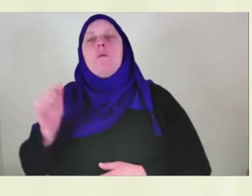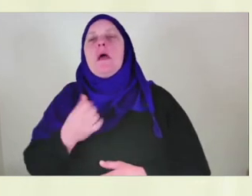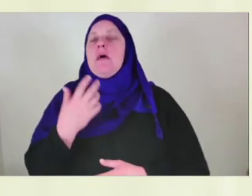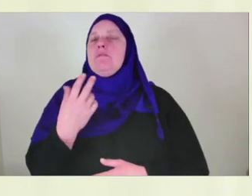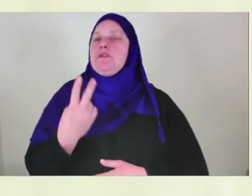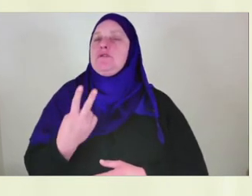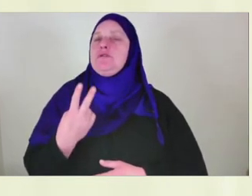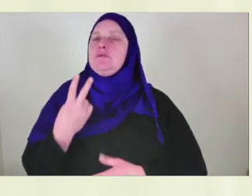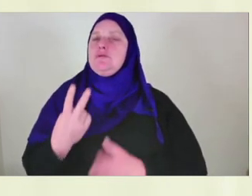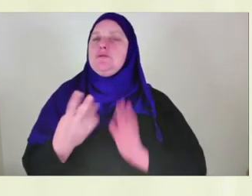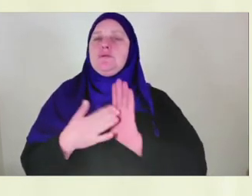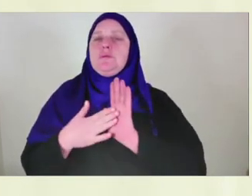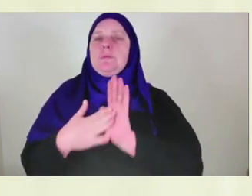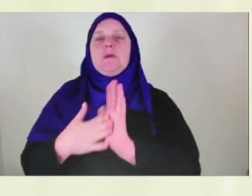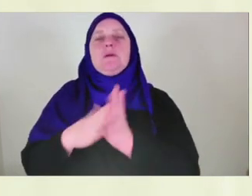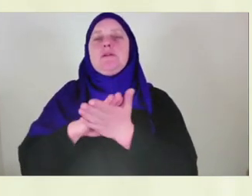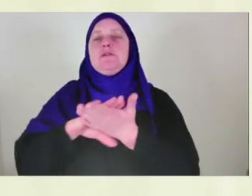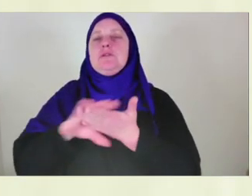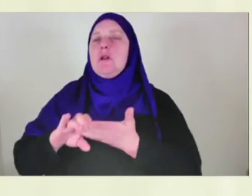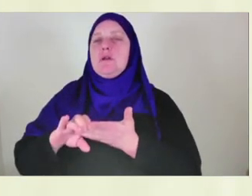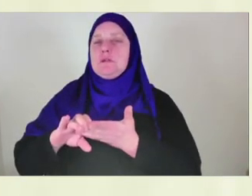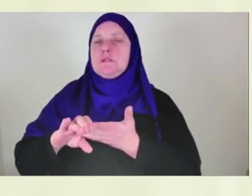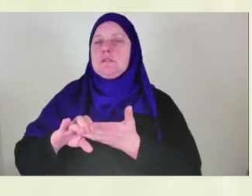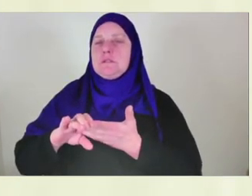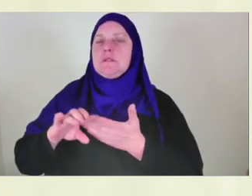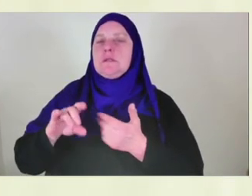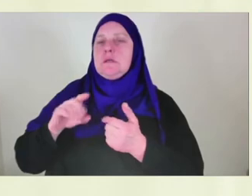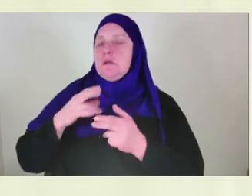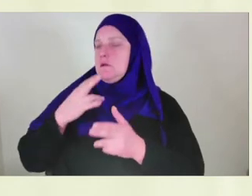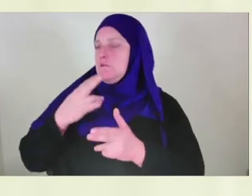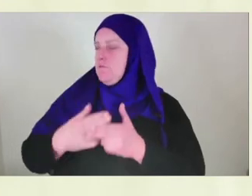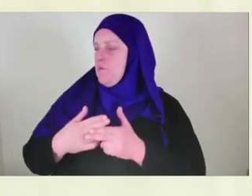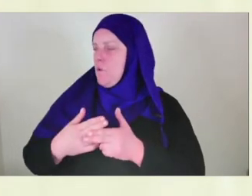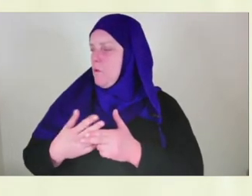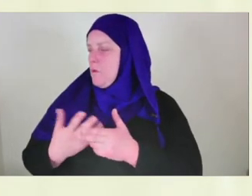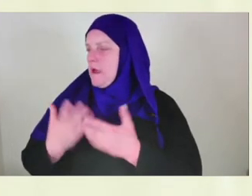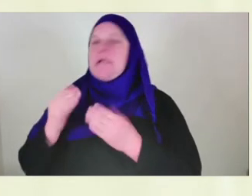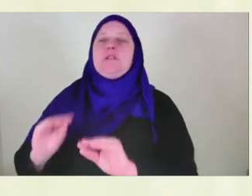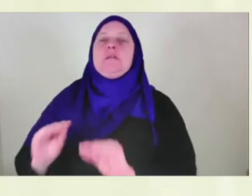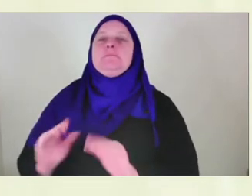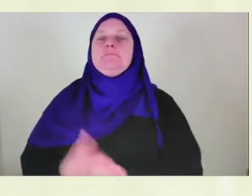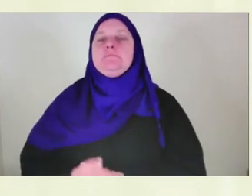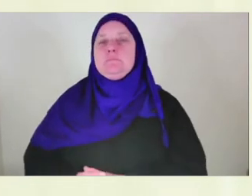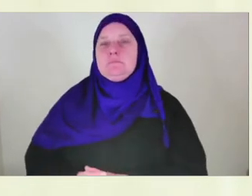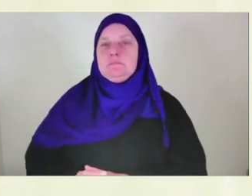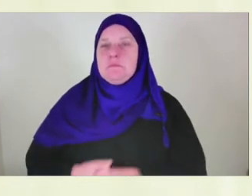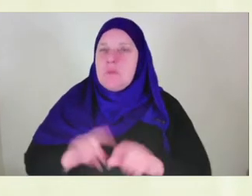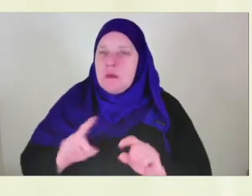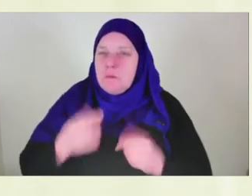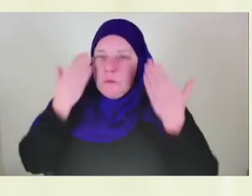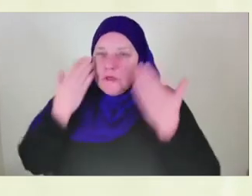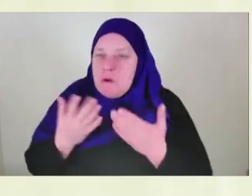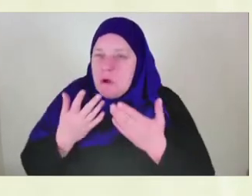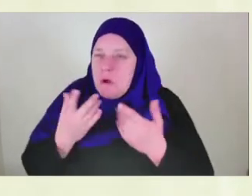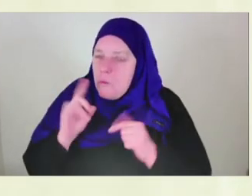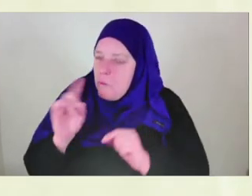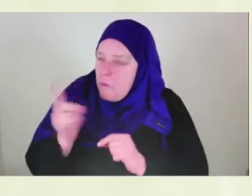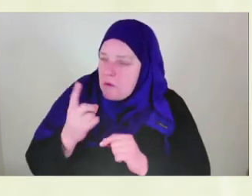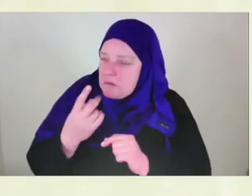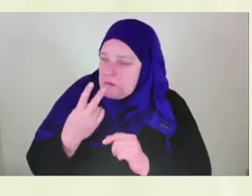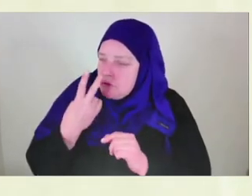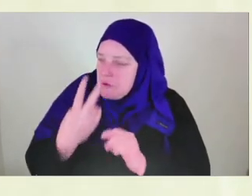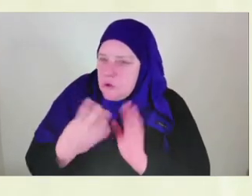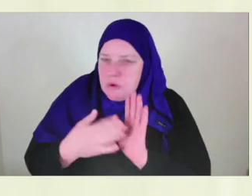into sexual immorality. You know, that's what it could be for. Could be. It could not be for literacy